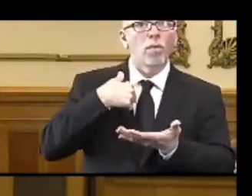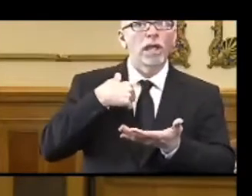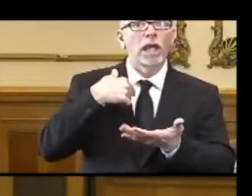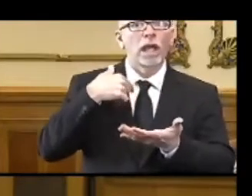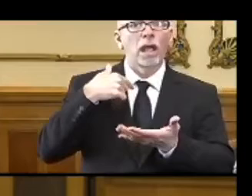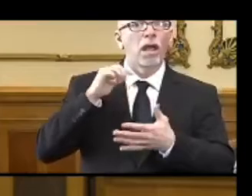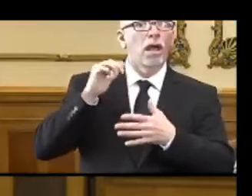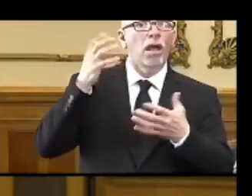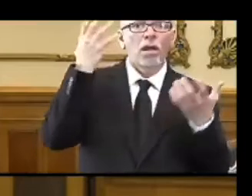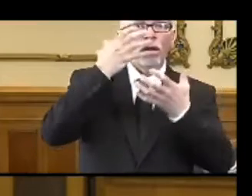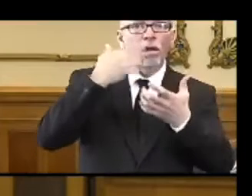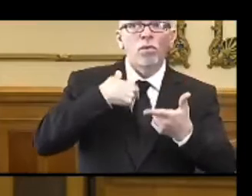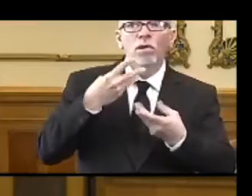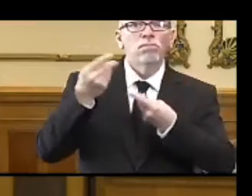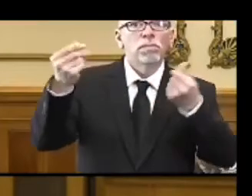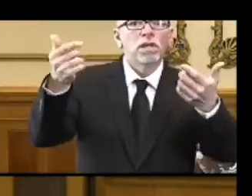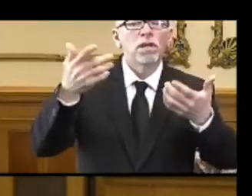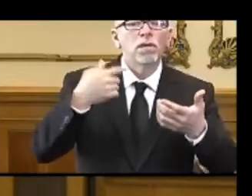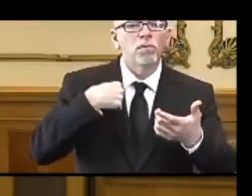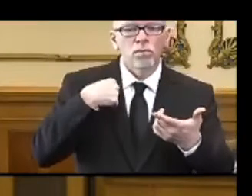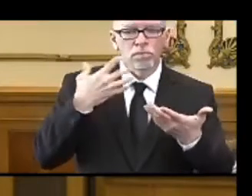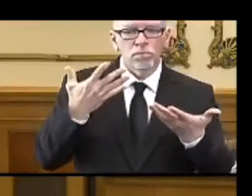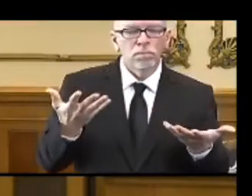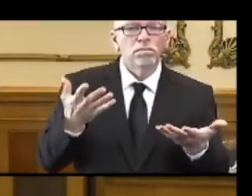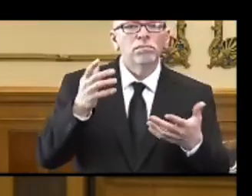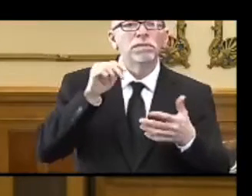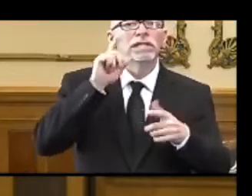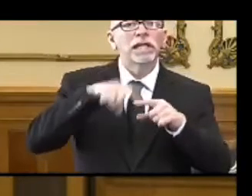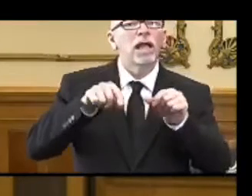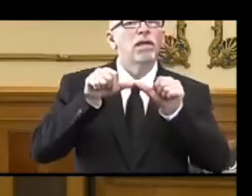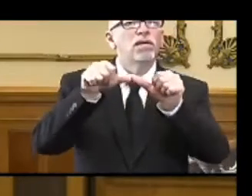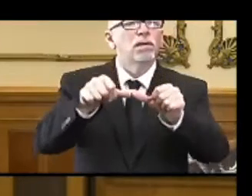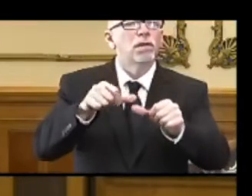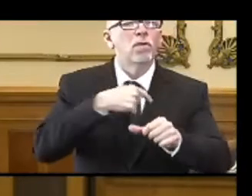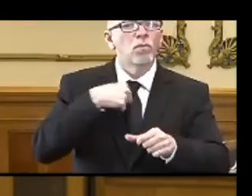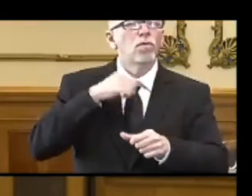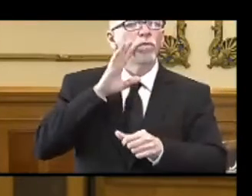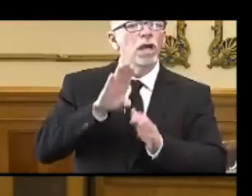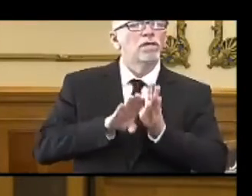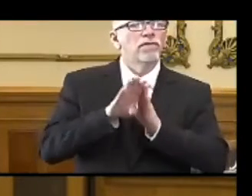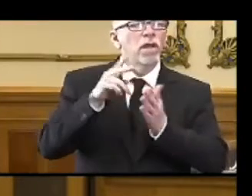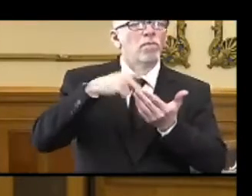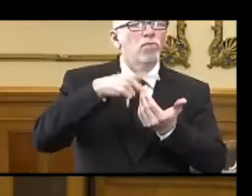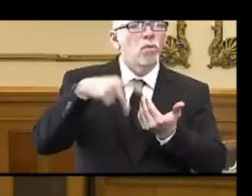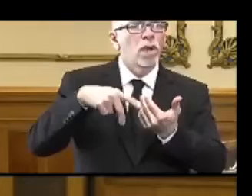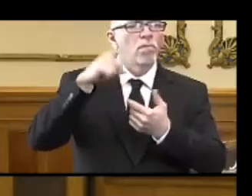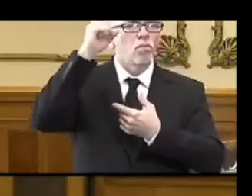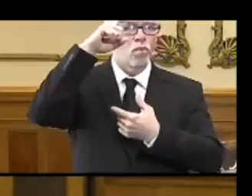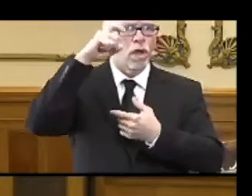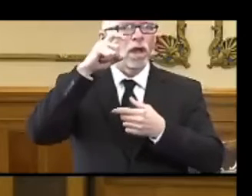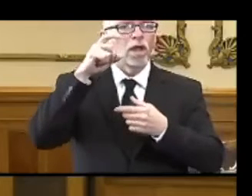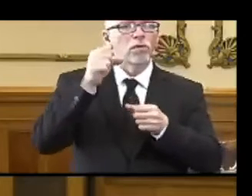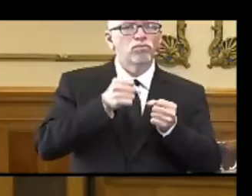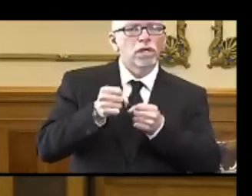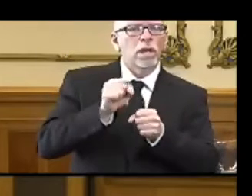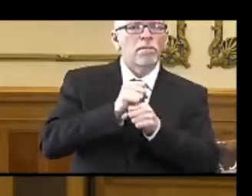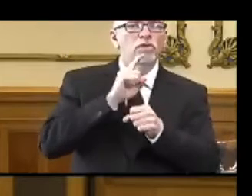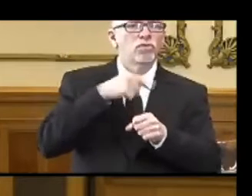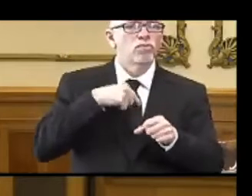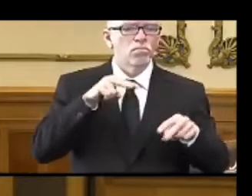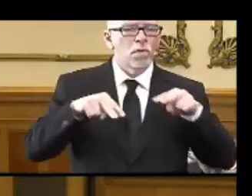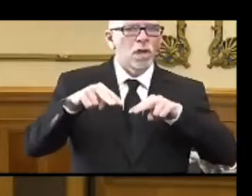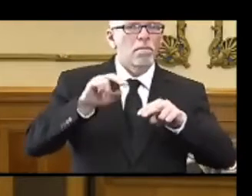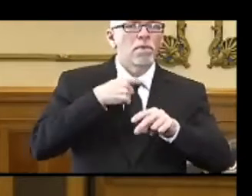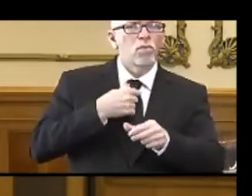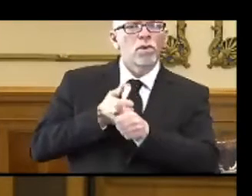fulfill. And so we will be developing programs and spending programs to monitor and